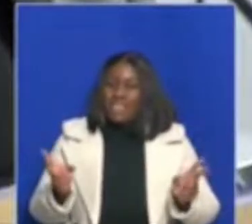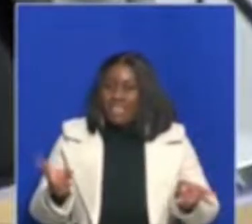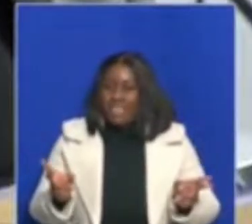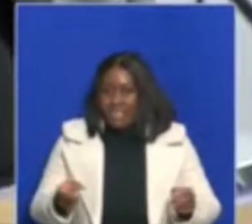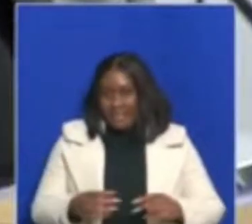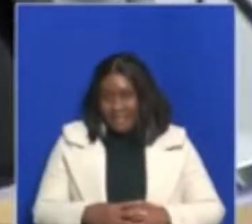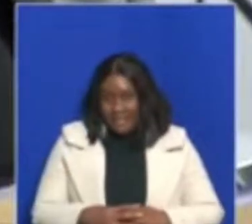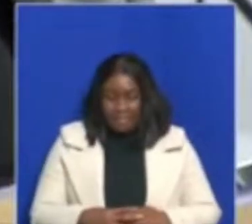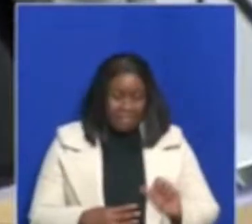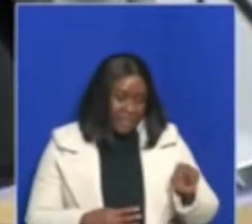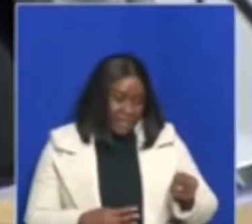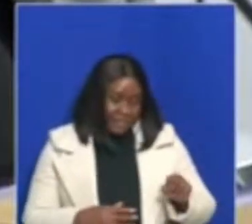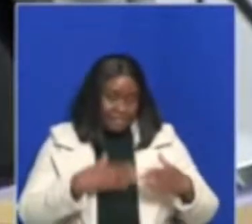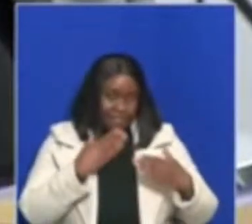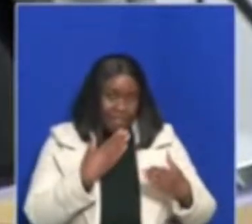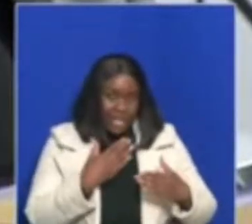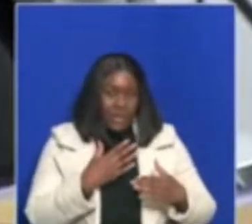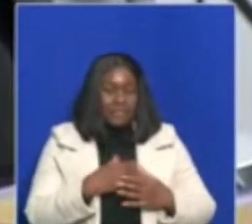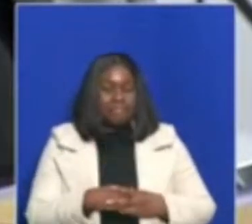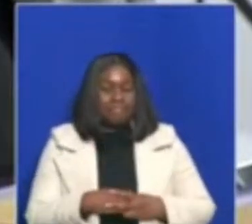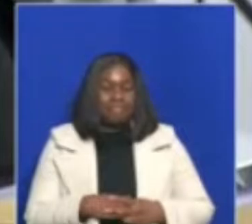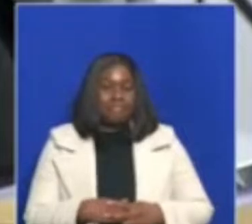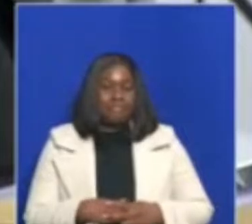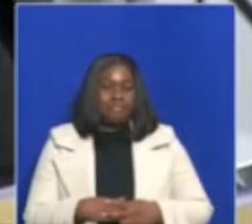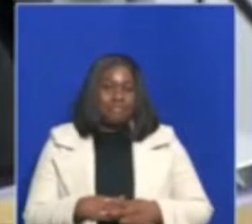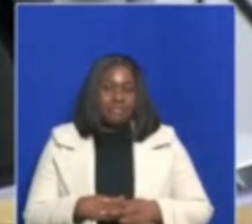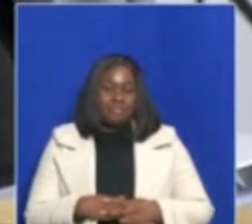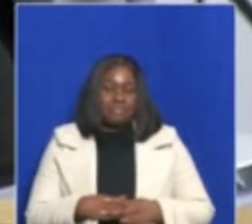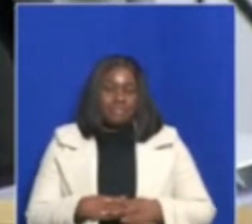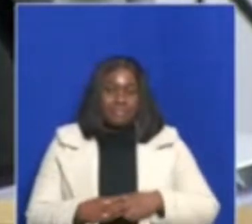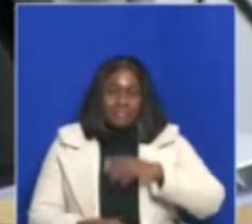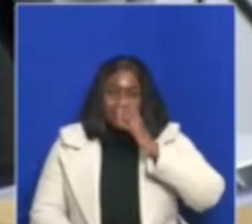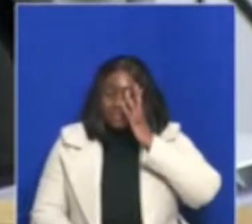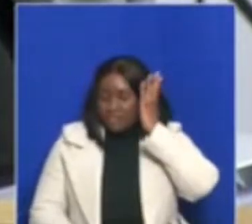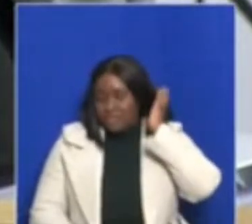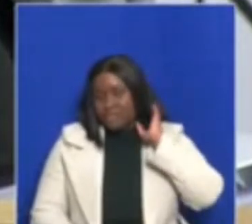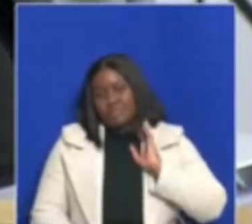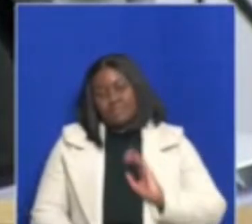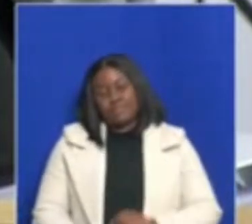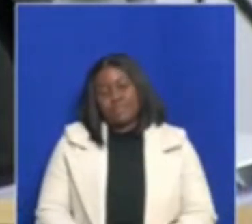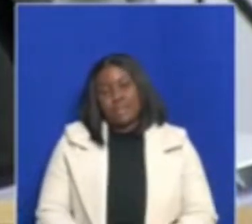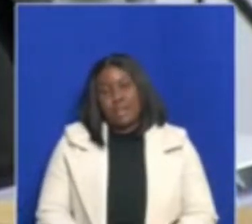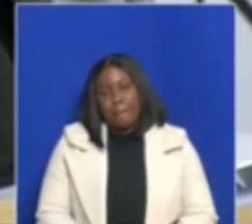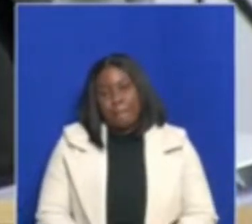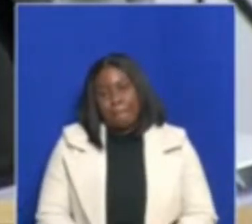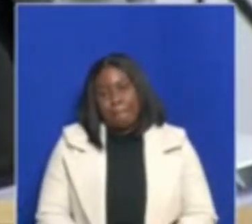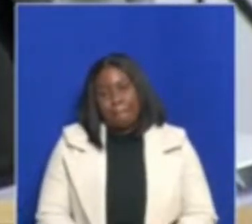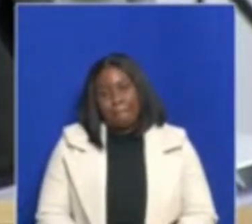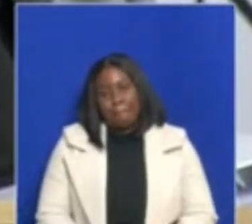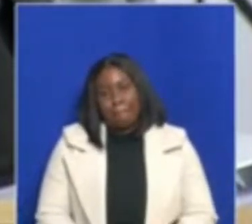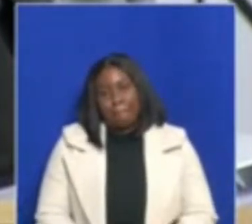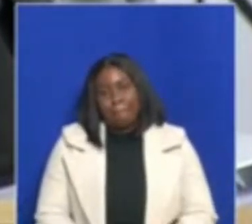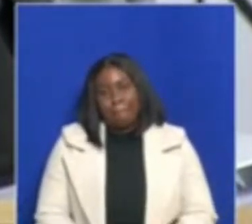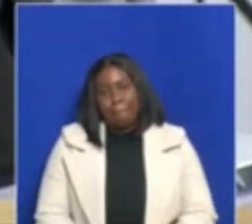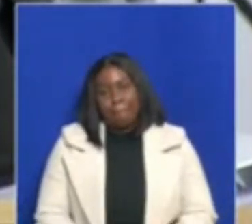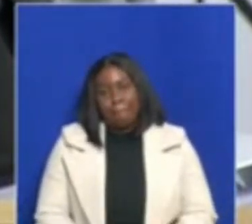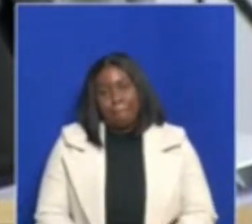you, Commissioner. Commissioner, the problems that we have when scenes are far away is